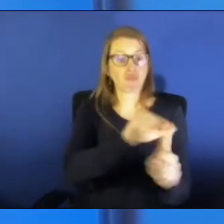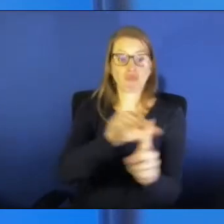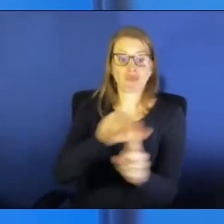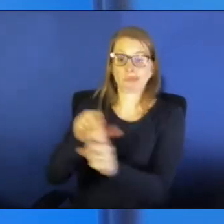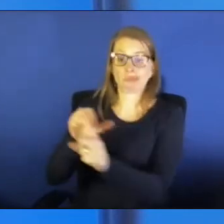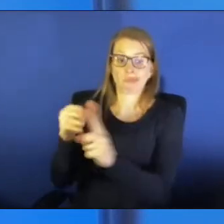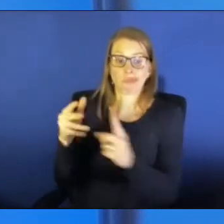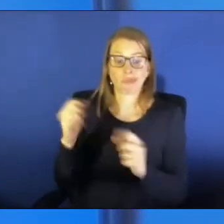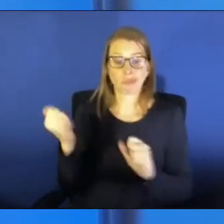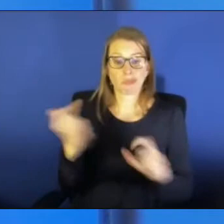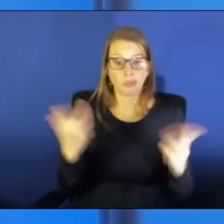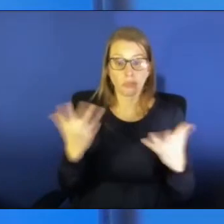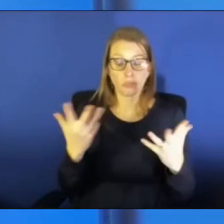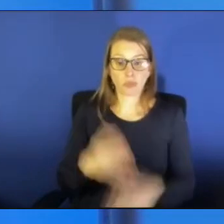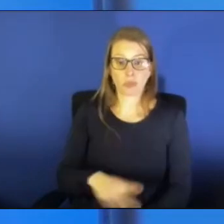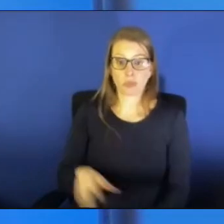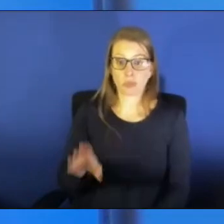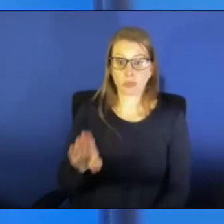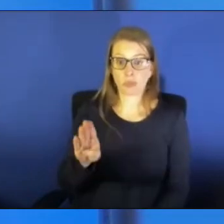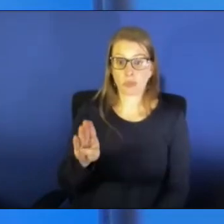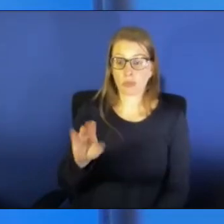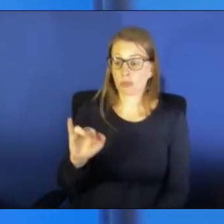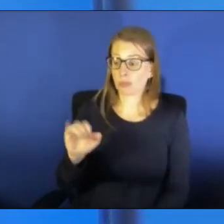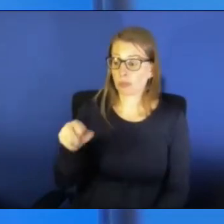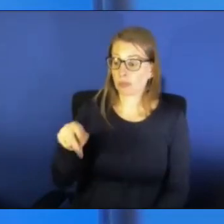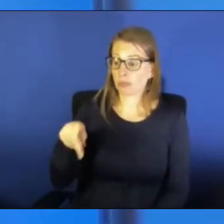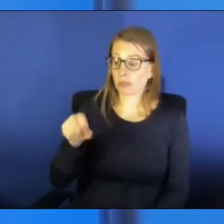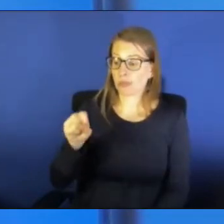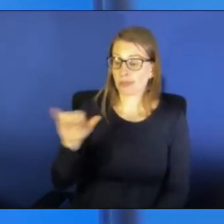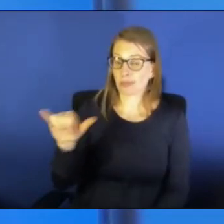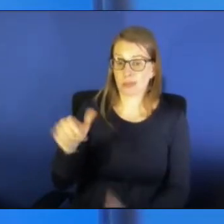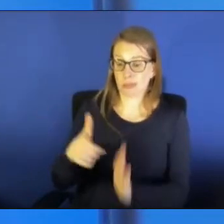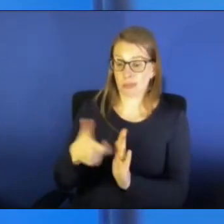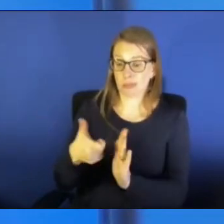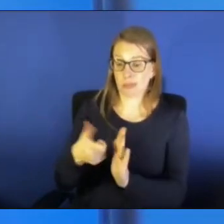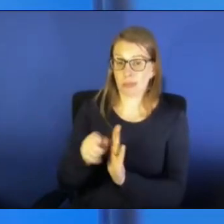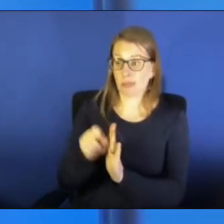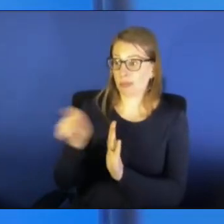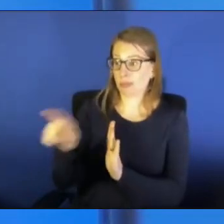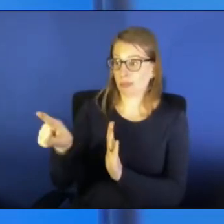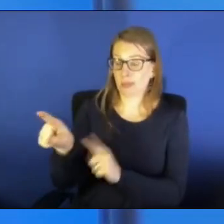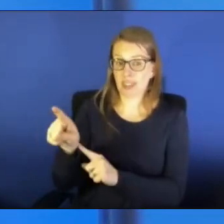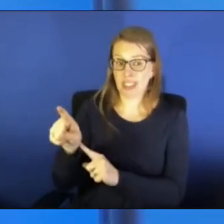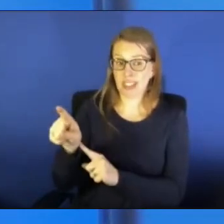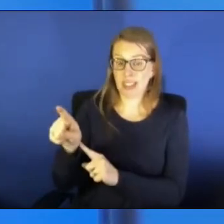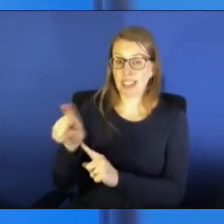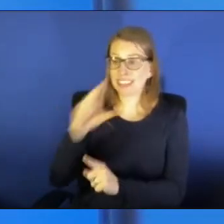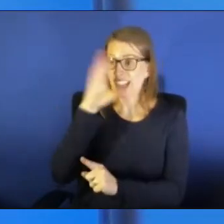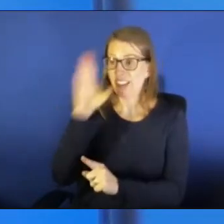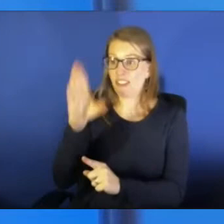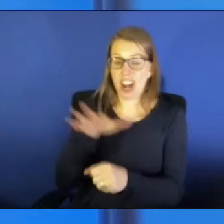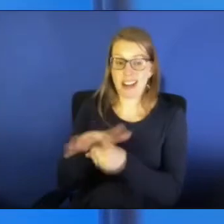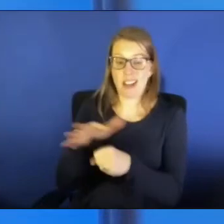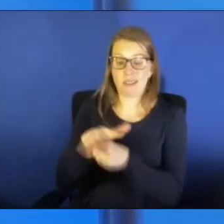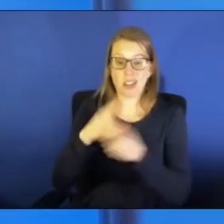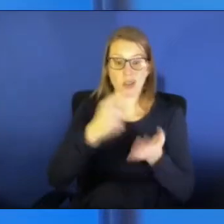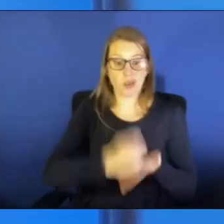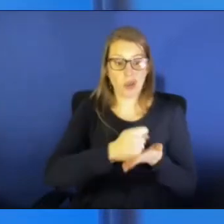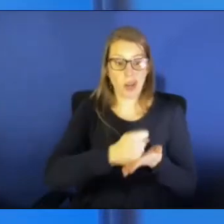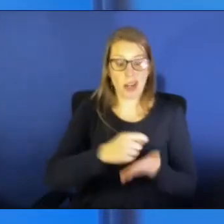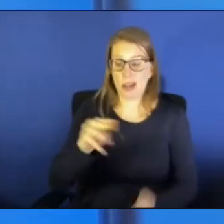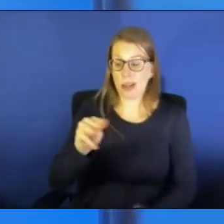that diagnoses melanoma is never sufficient to treat the melanoma, even if it just requires